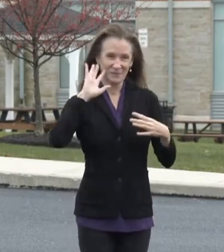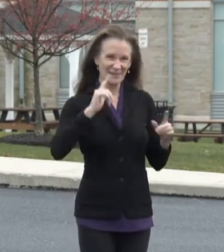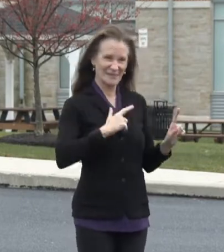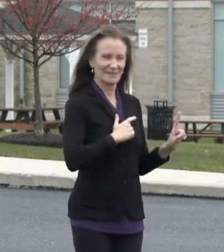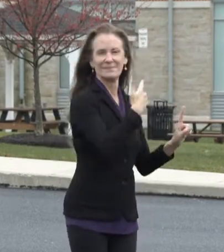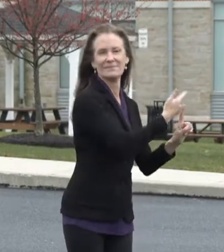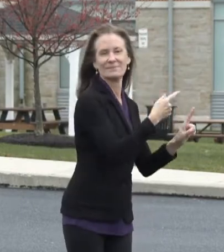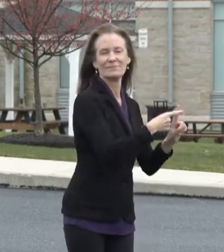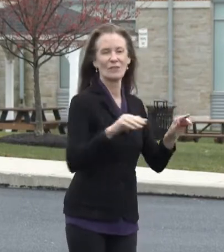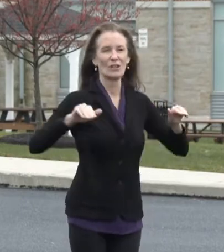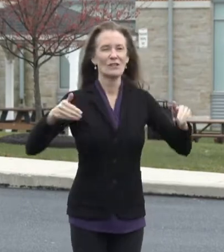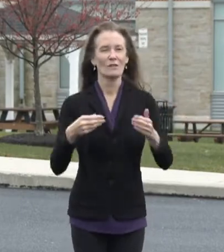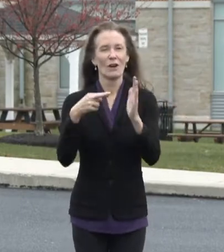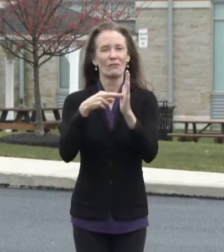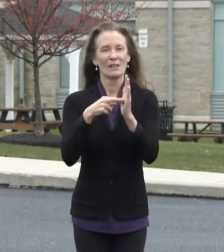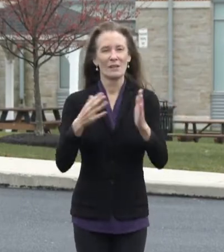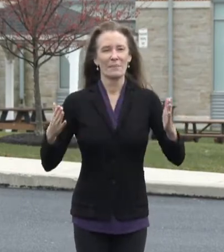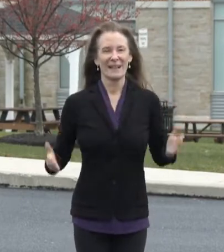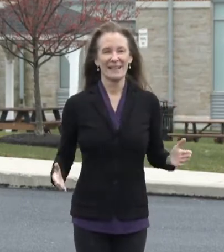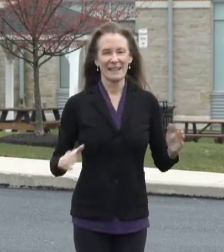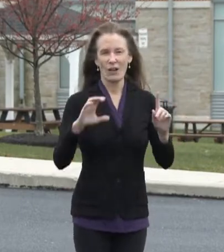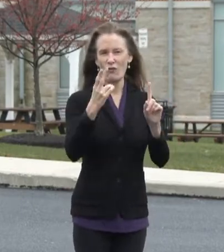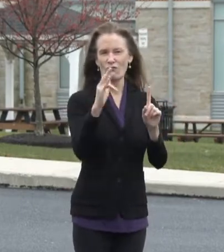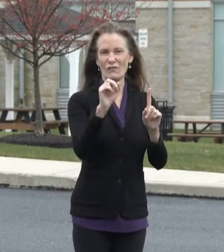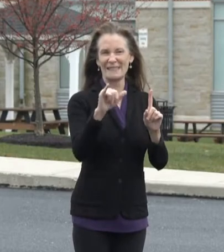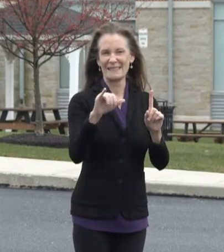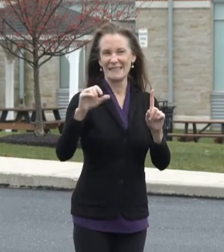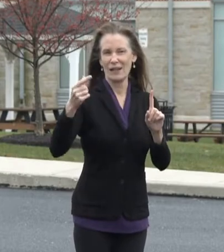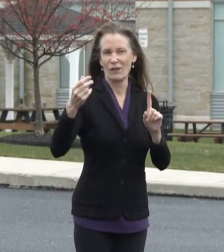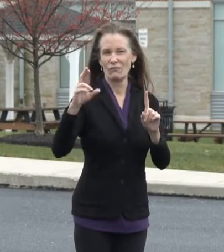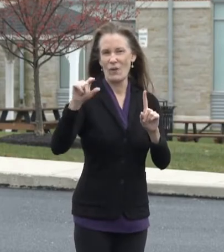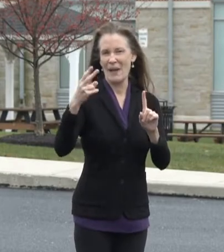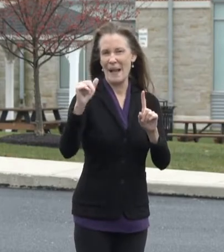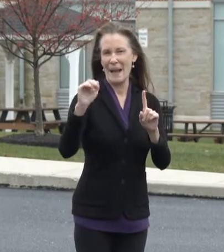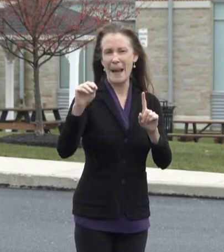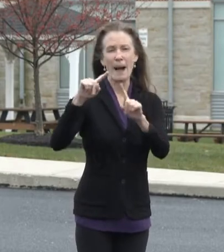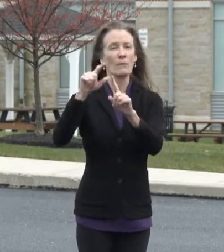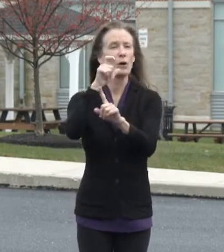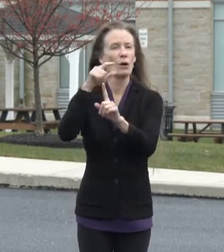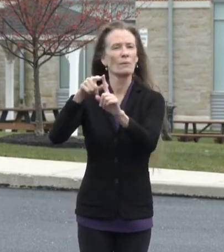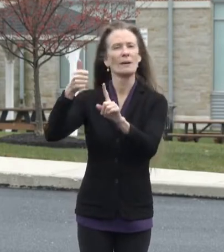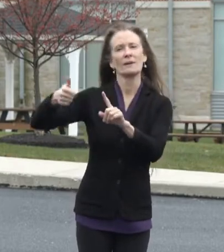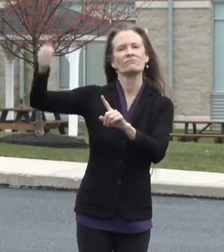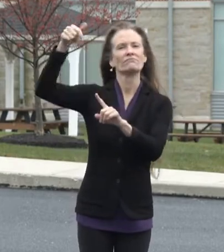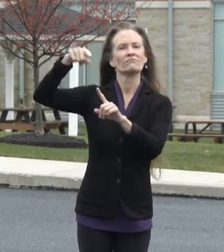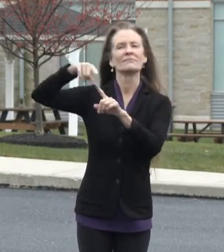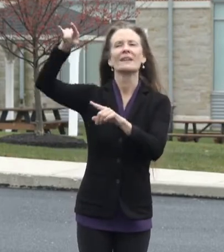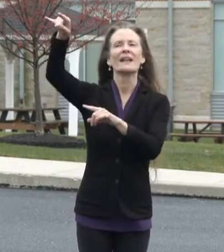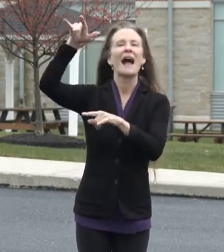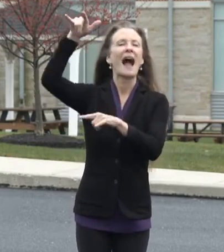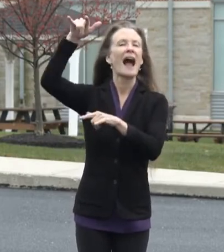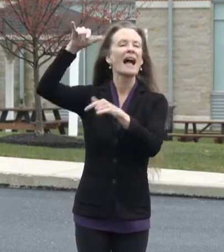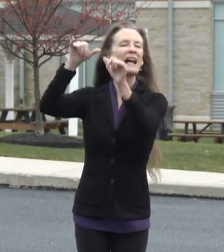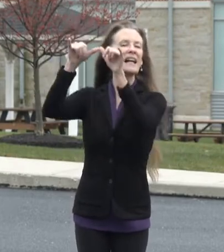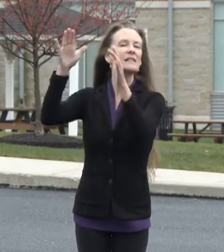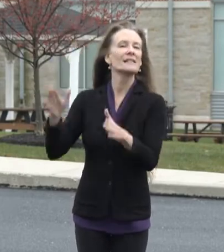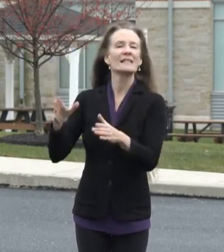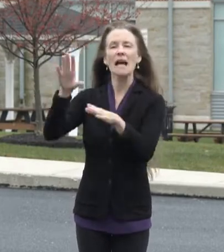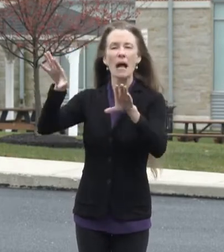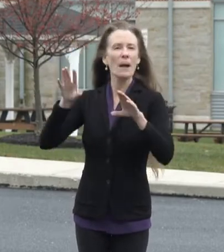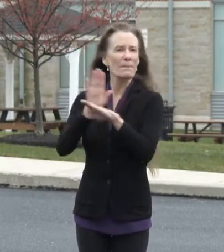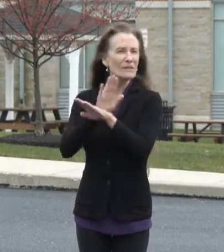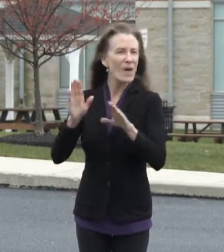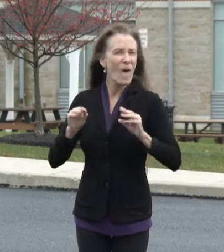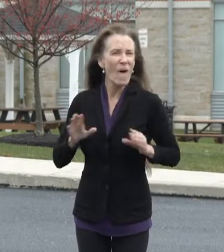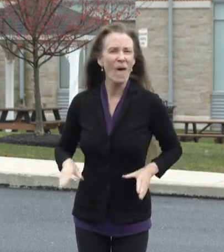Chrissy Houlahan. Representative Houlahan is an Air Force veteran, an engineer, an entrepreneur, an educator, and a nonprofit leader.